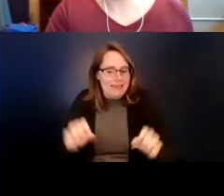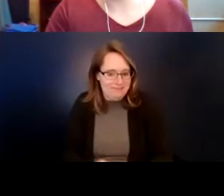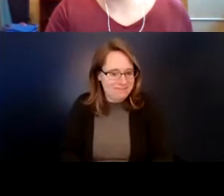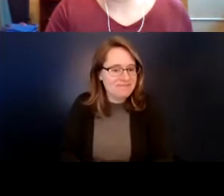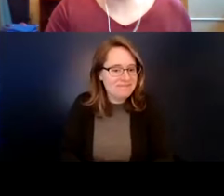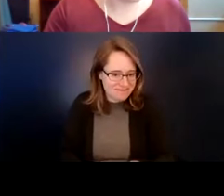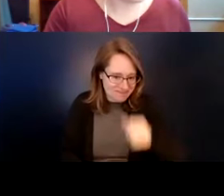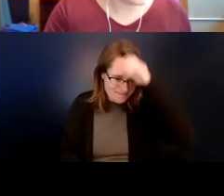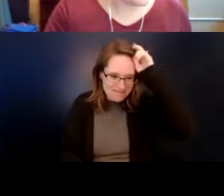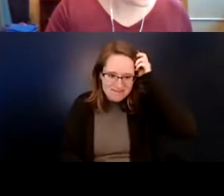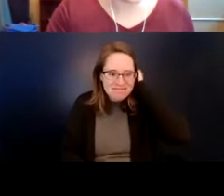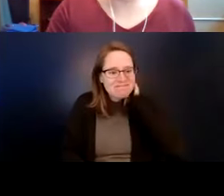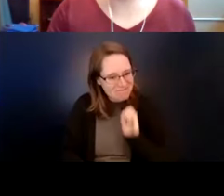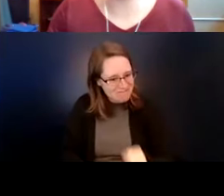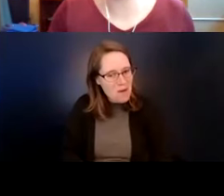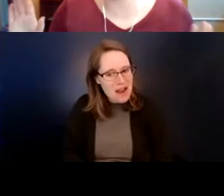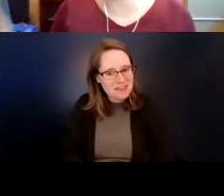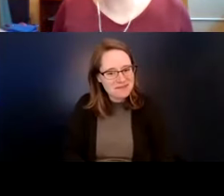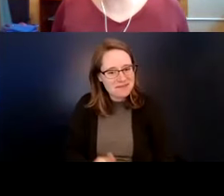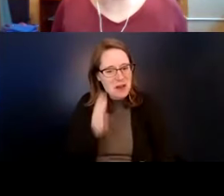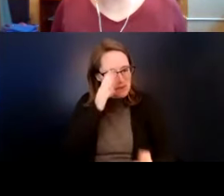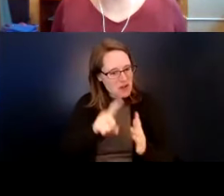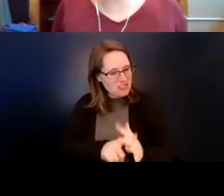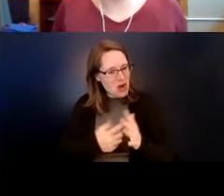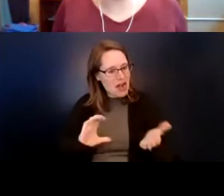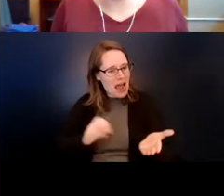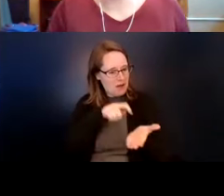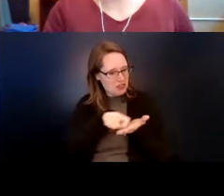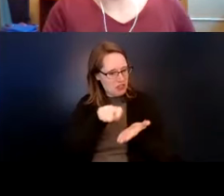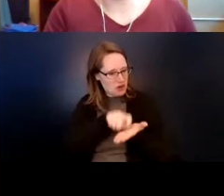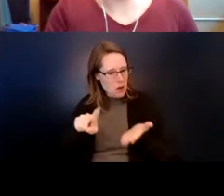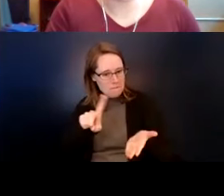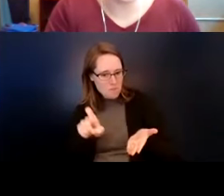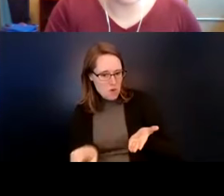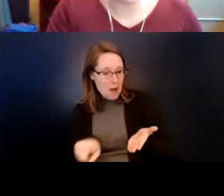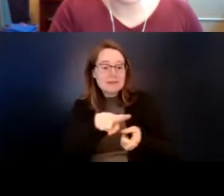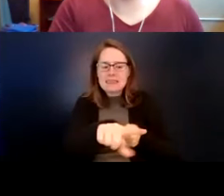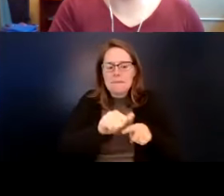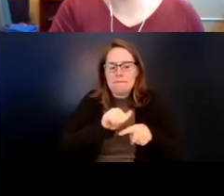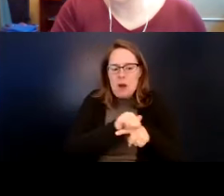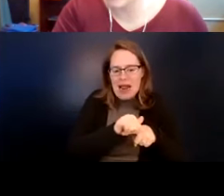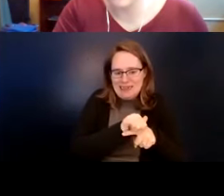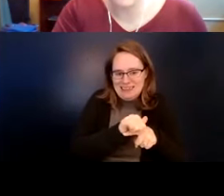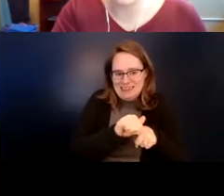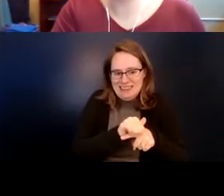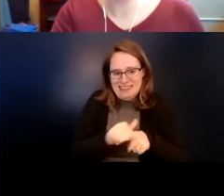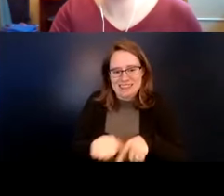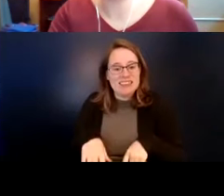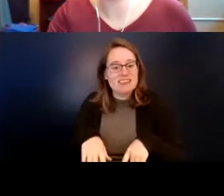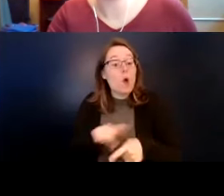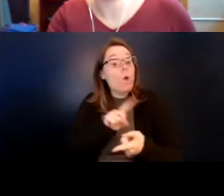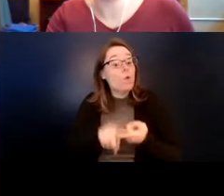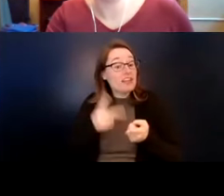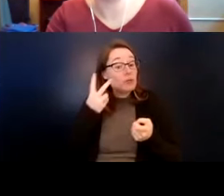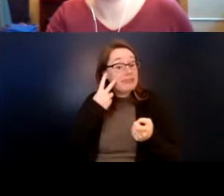And so now we'll move on to our journal prompts. This is a practice slide. Anytime you see the journal icon, it